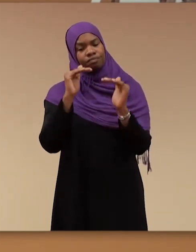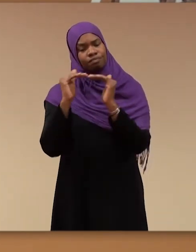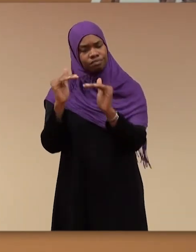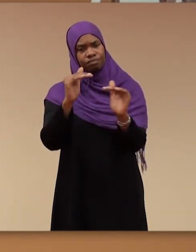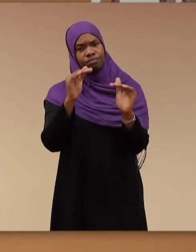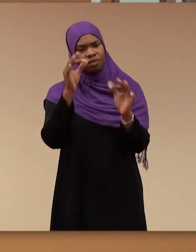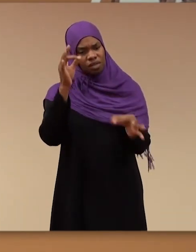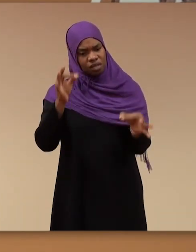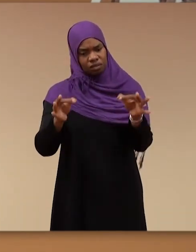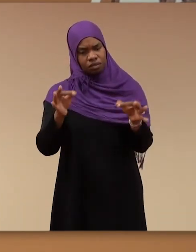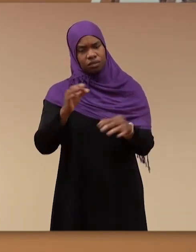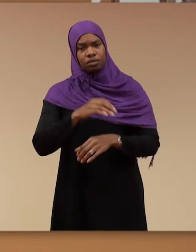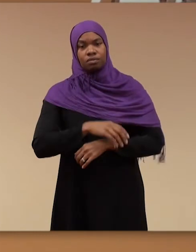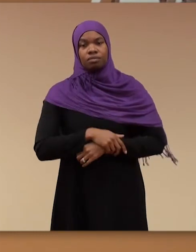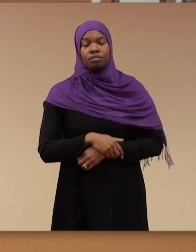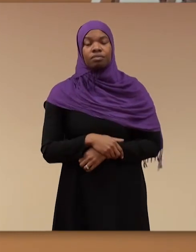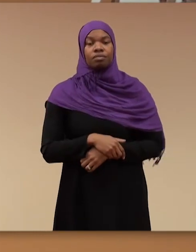that,